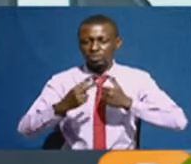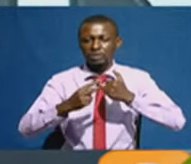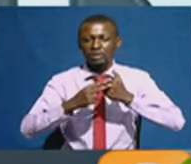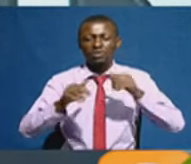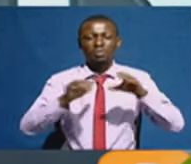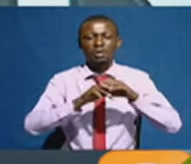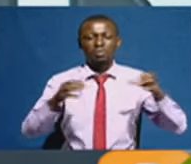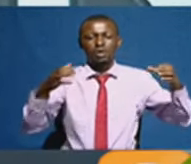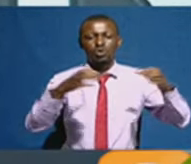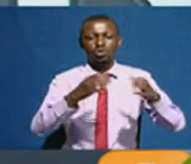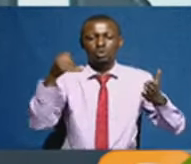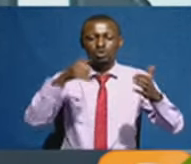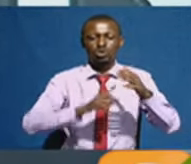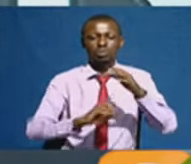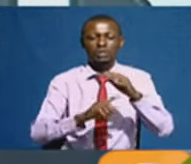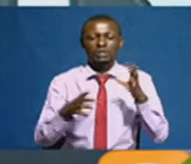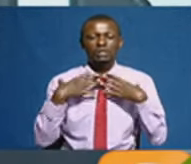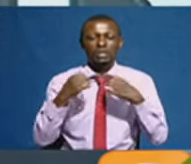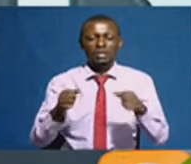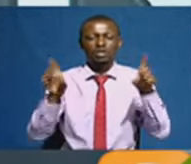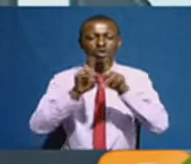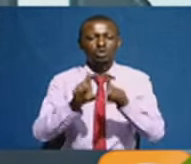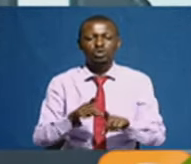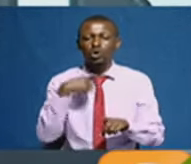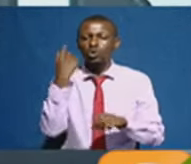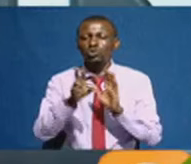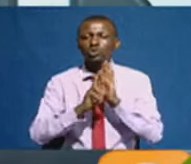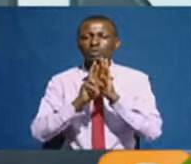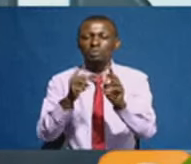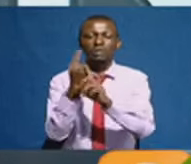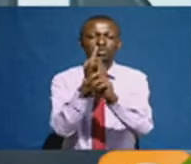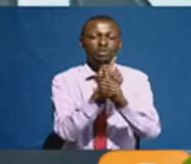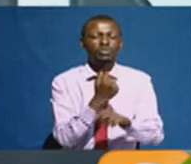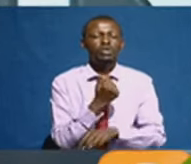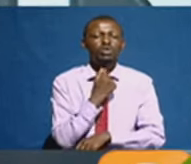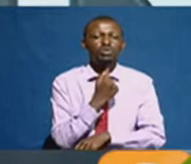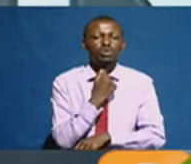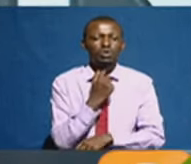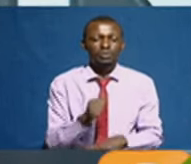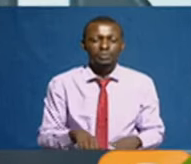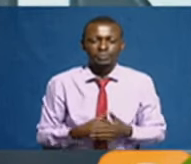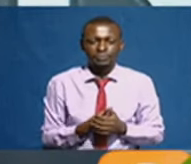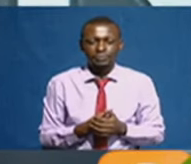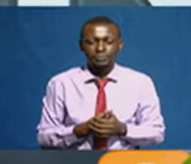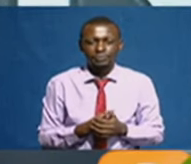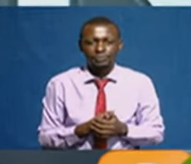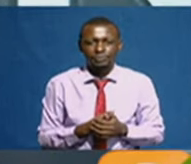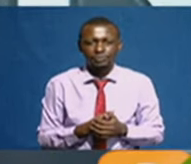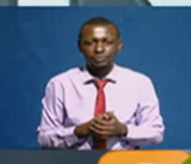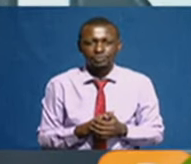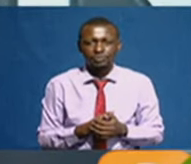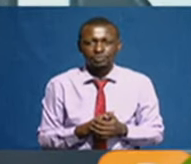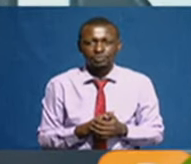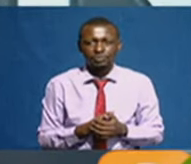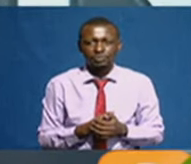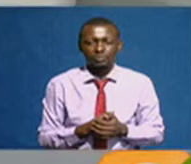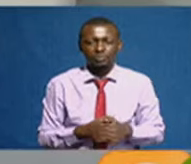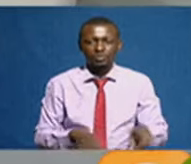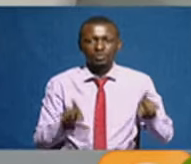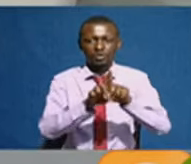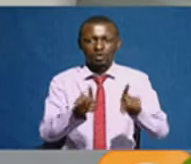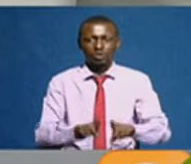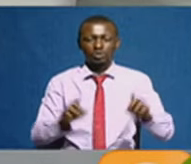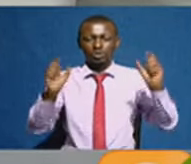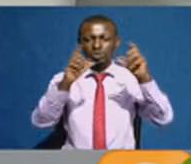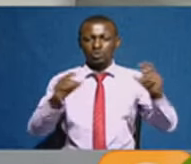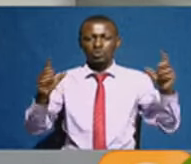had people from Ministry of Health and union representatives. Now, not only that, then he then says that it